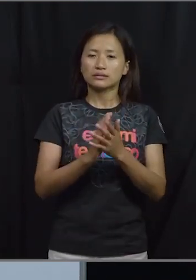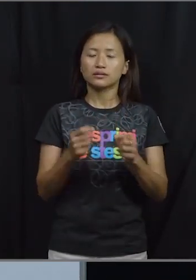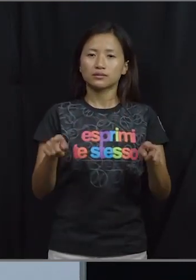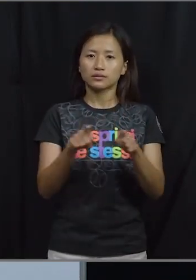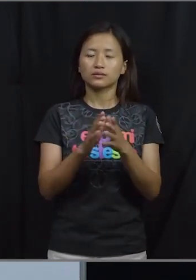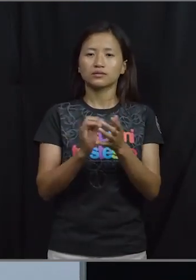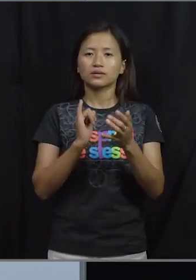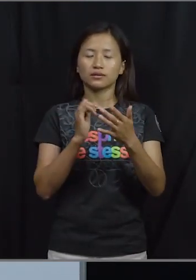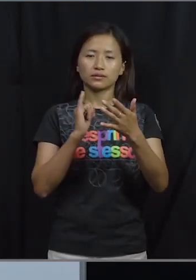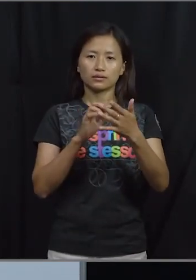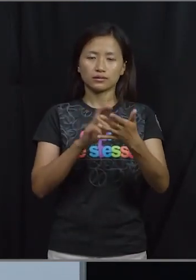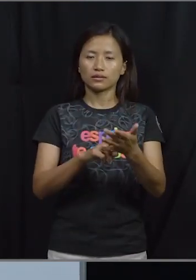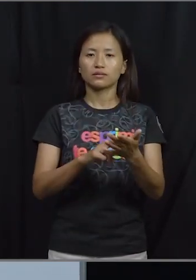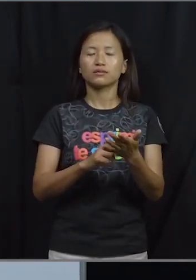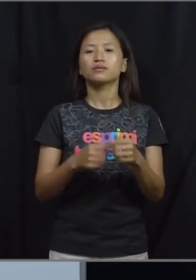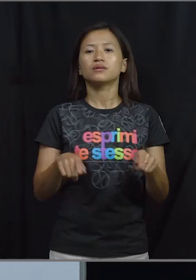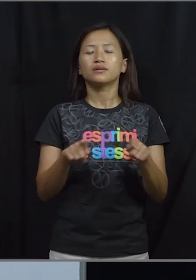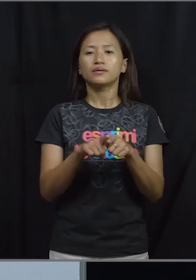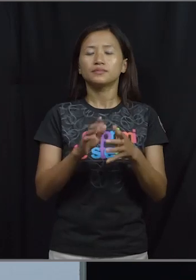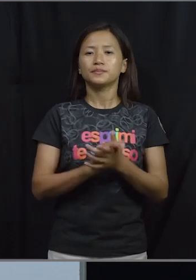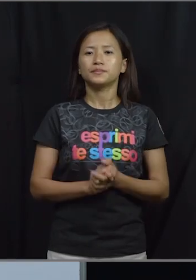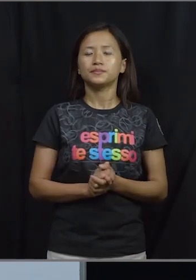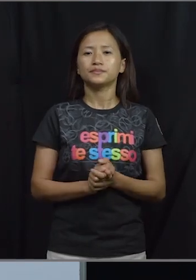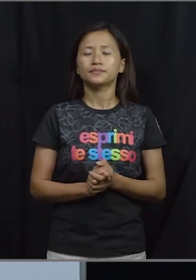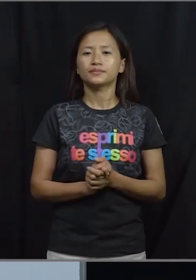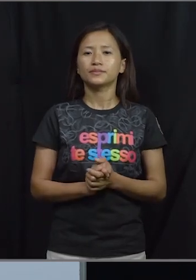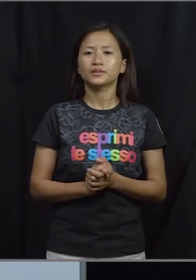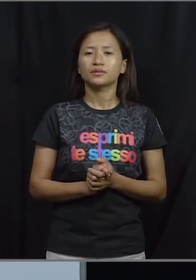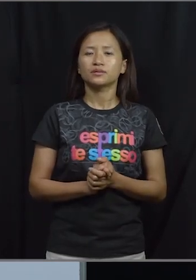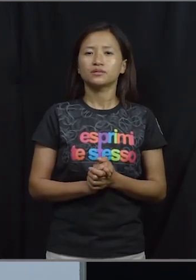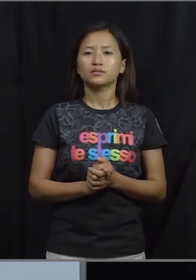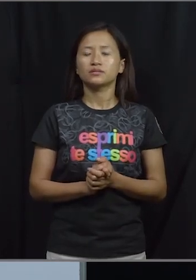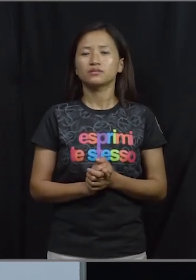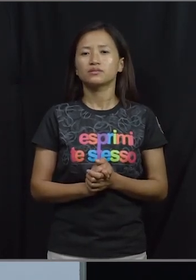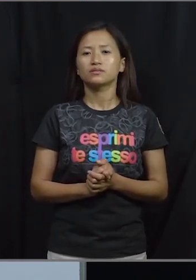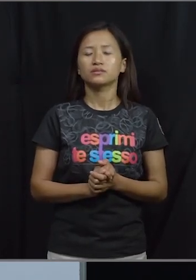it here. Nature and